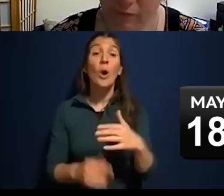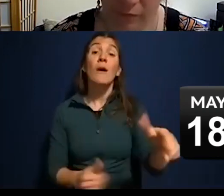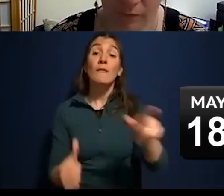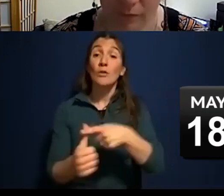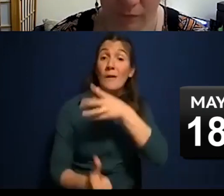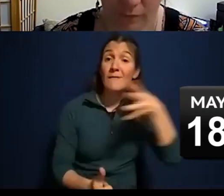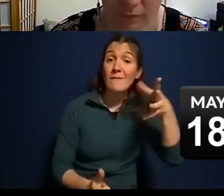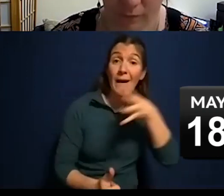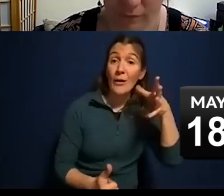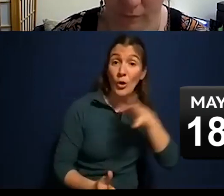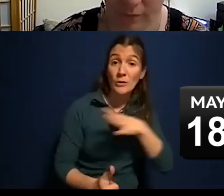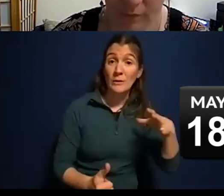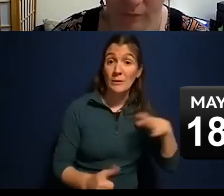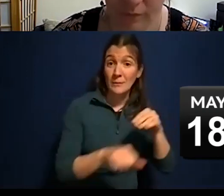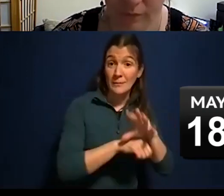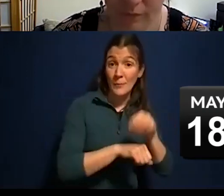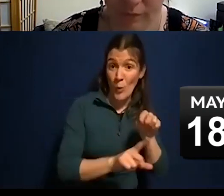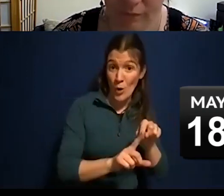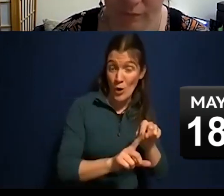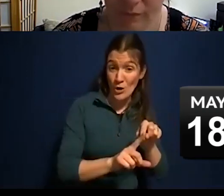Agricultural Advisory Board.